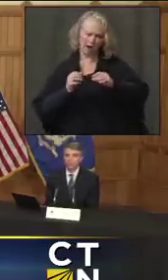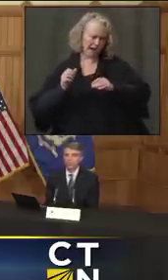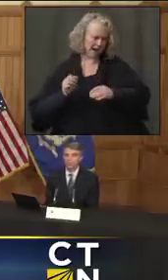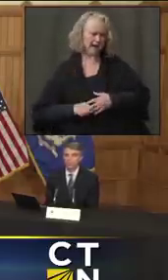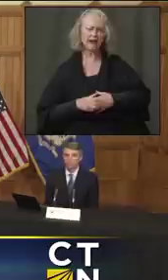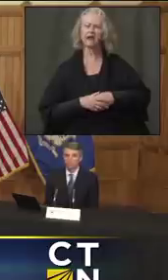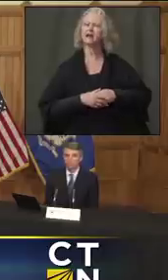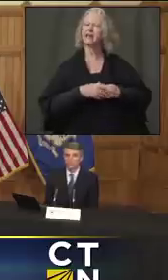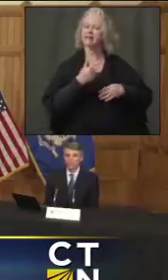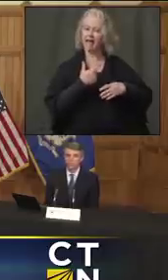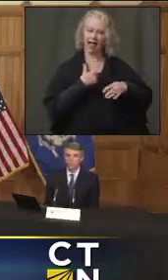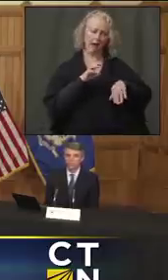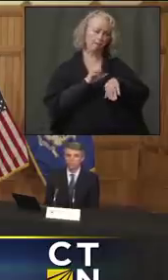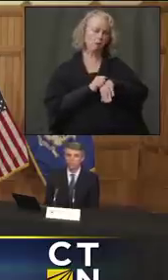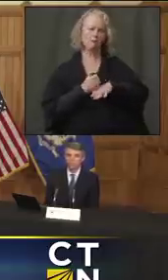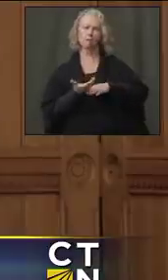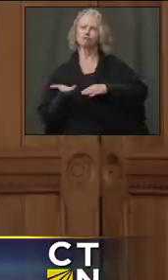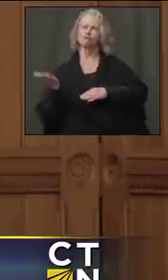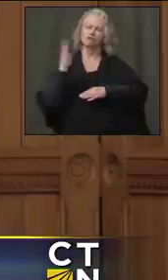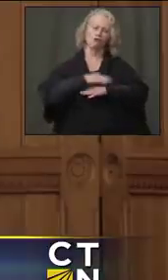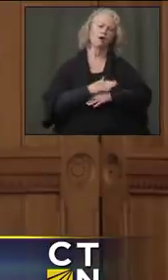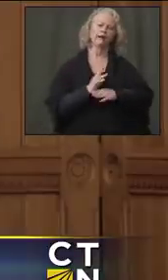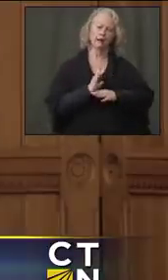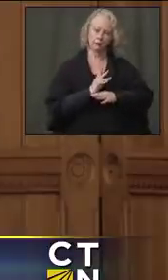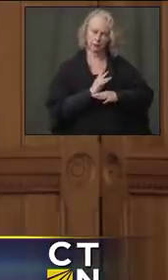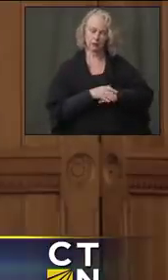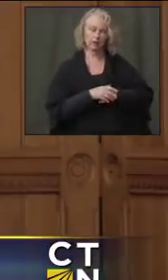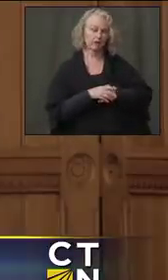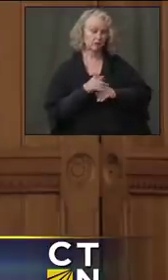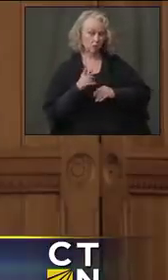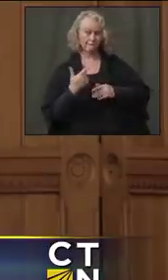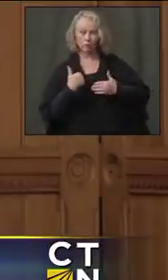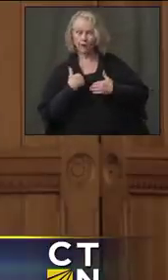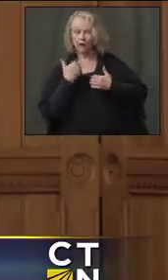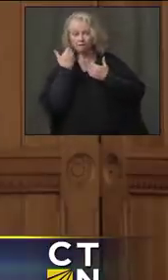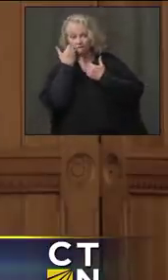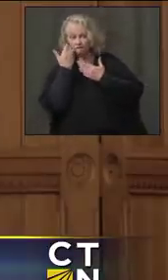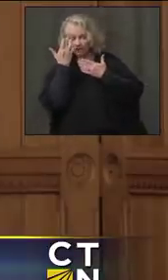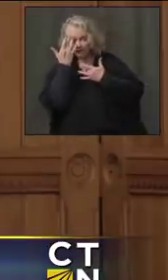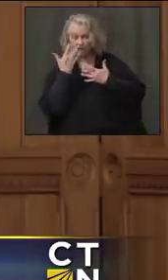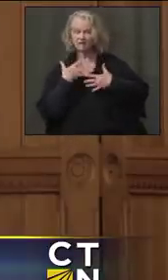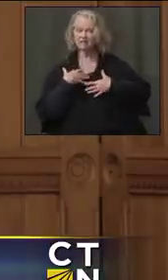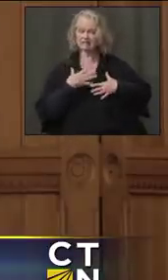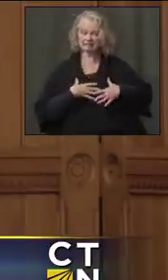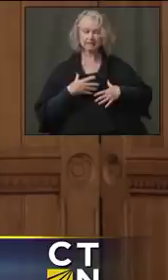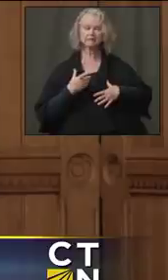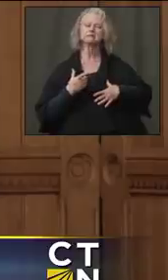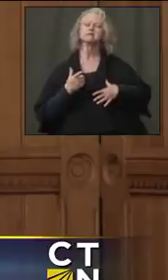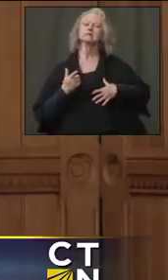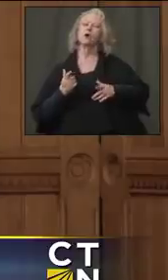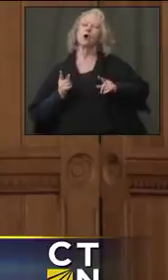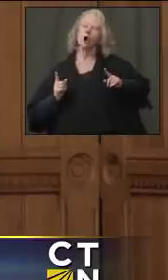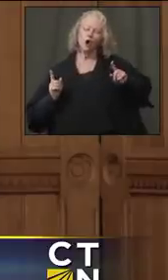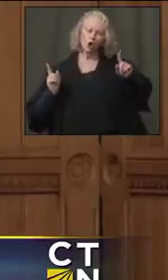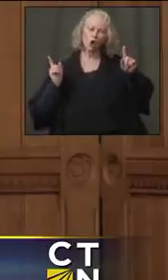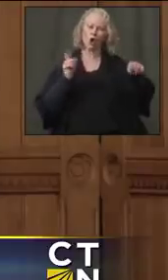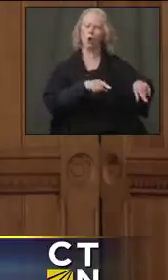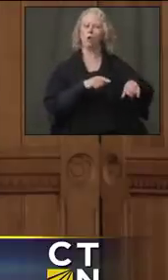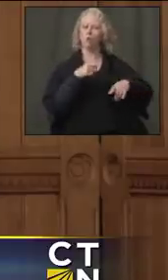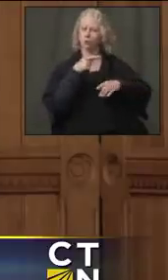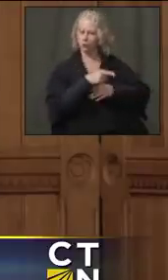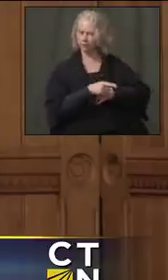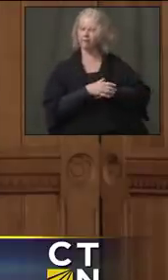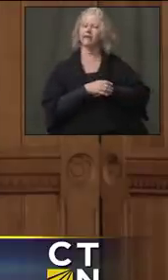were appointments available all day. So as the governor said, if you're symptomatic, if you have any of the symptoms of COVID, please go to that site and get